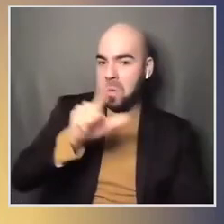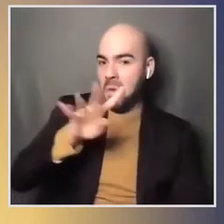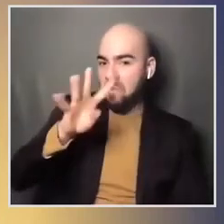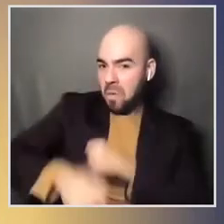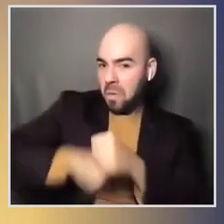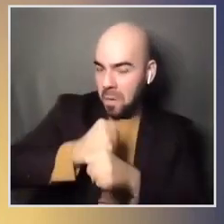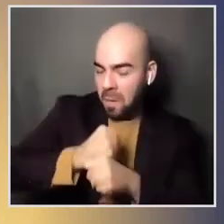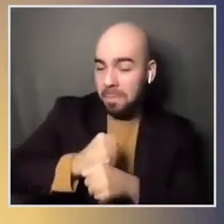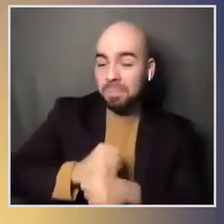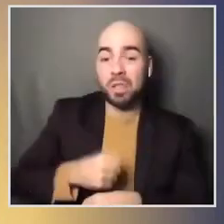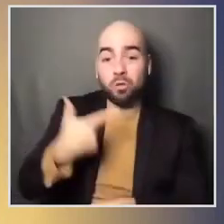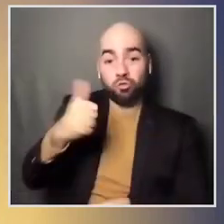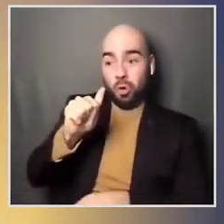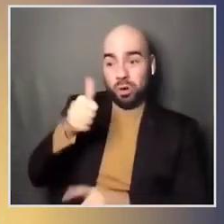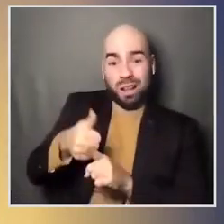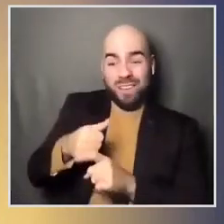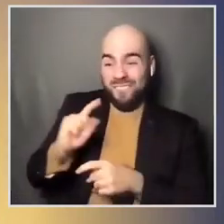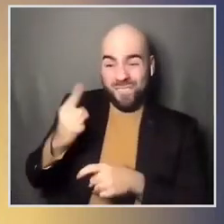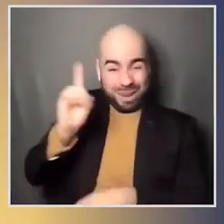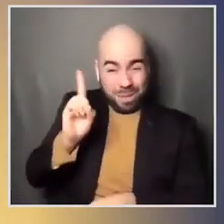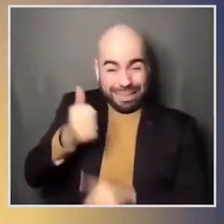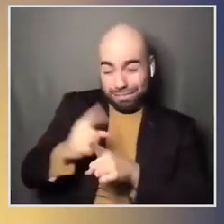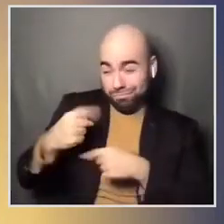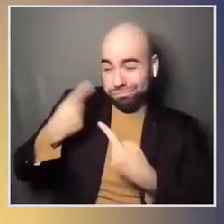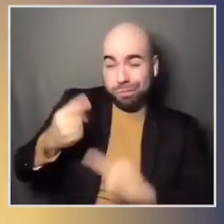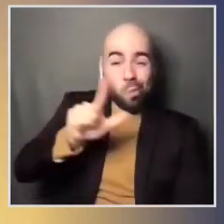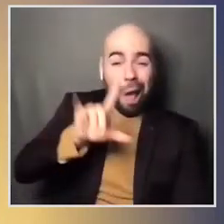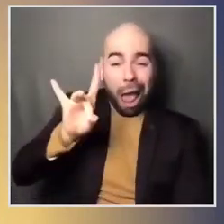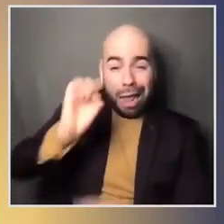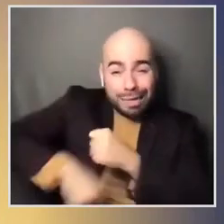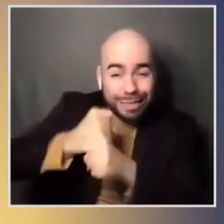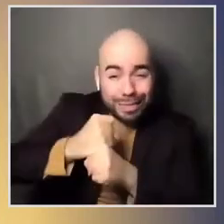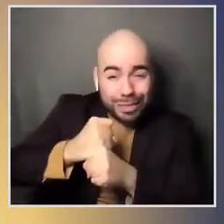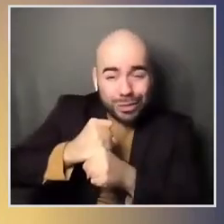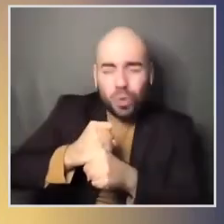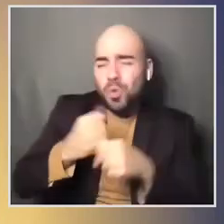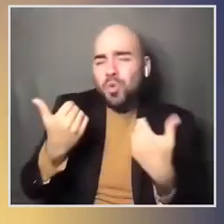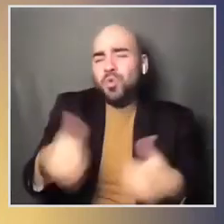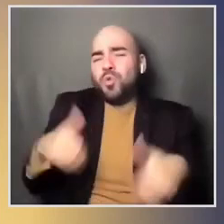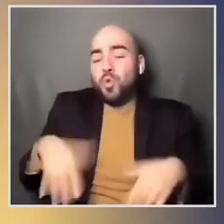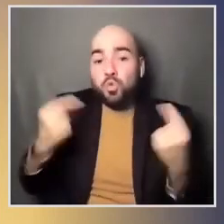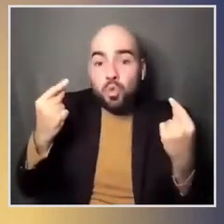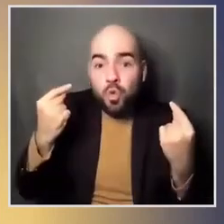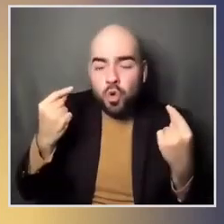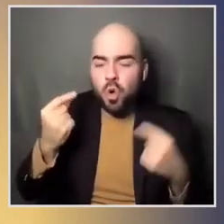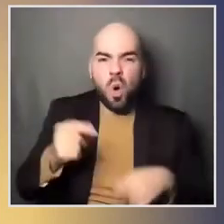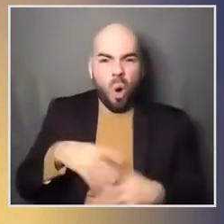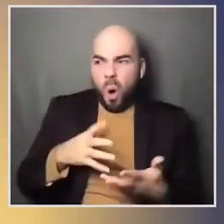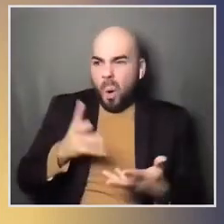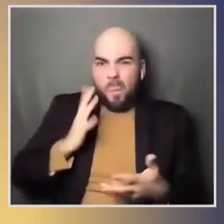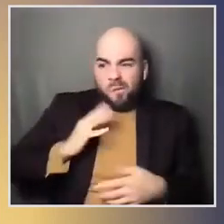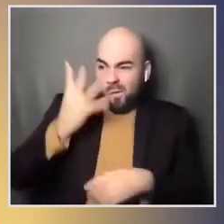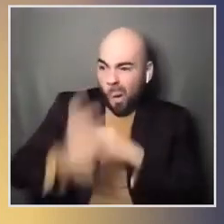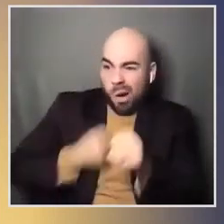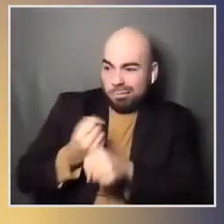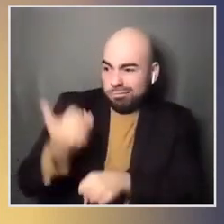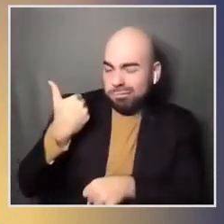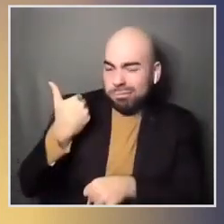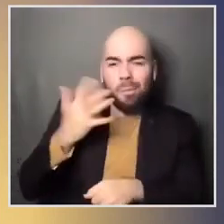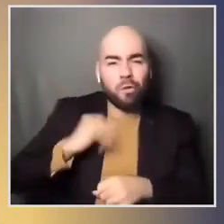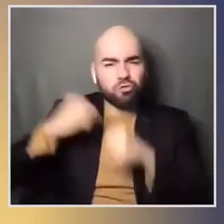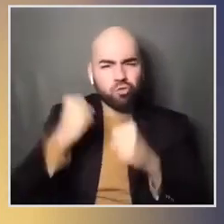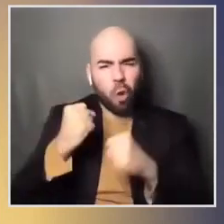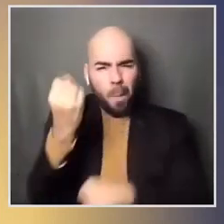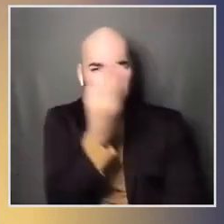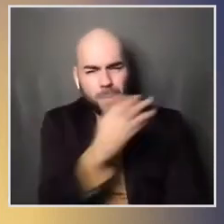28 years. And we've rebuilt the blue wall in the middle of the country that crumbled just 4 years ago.